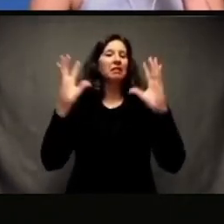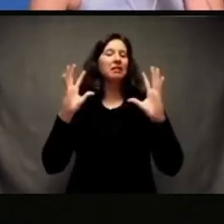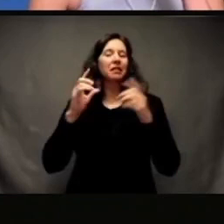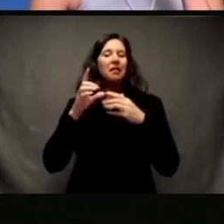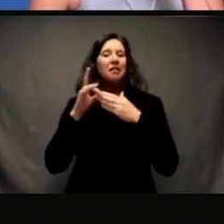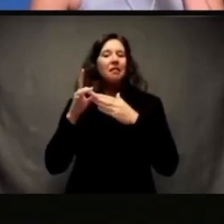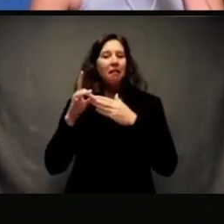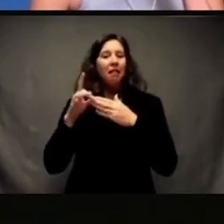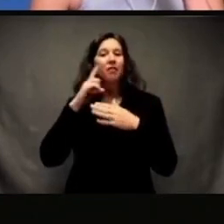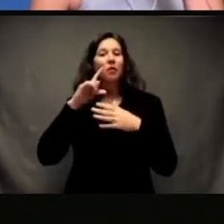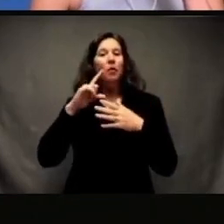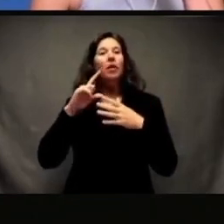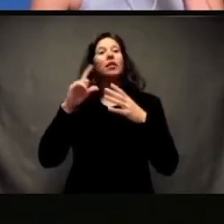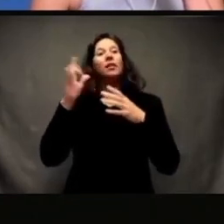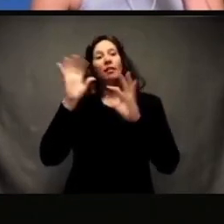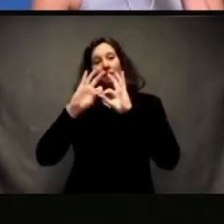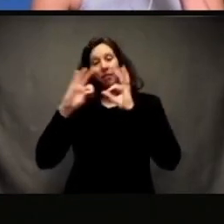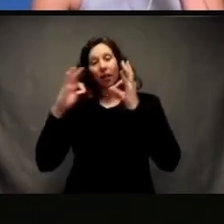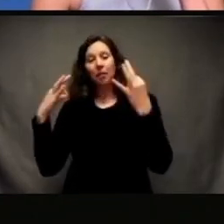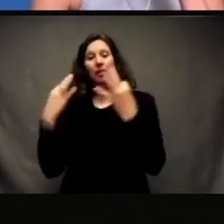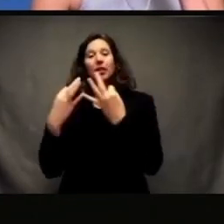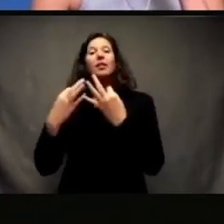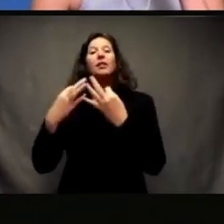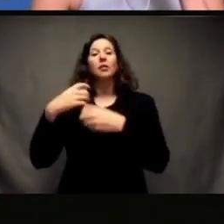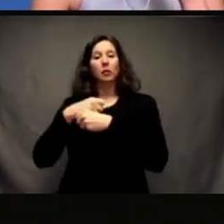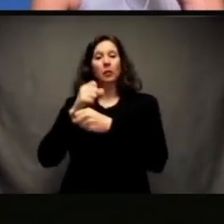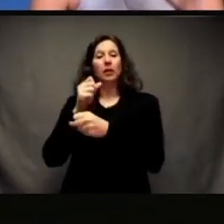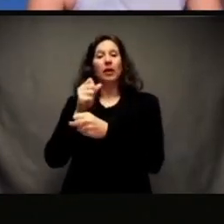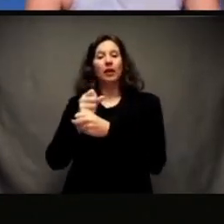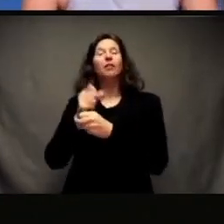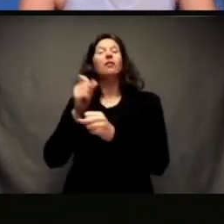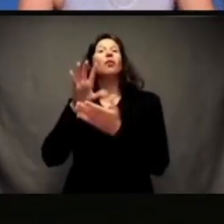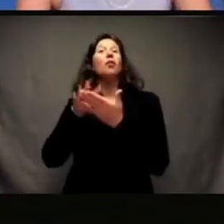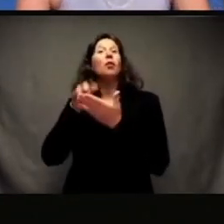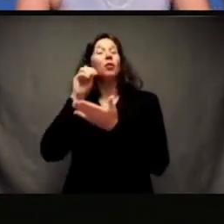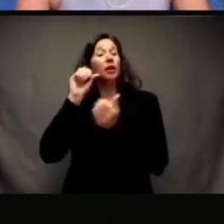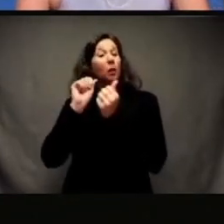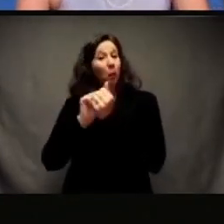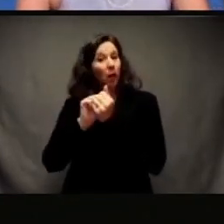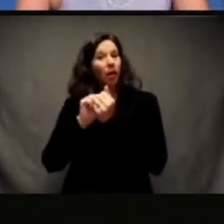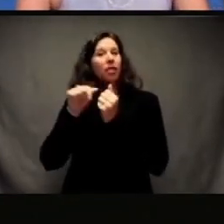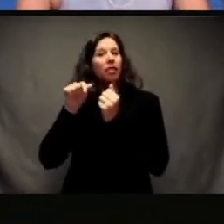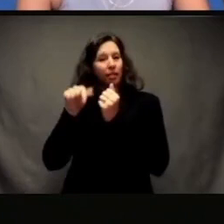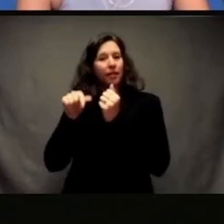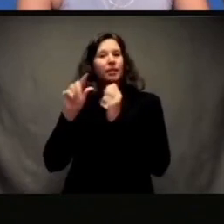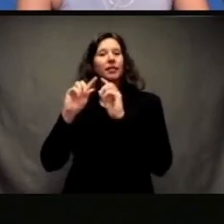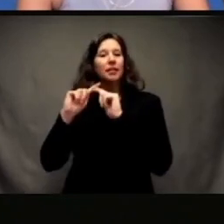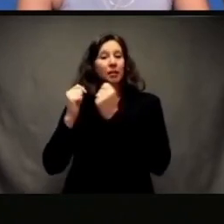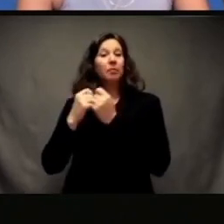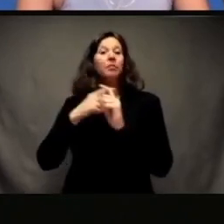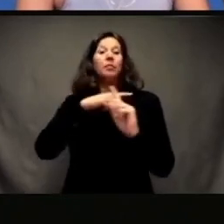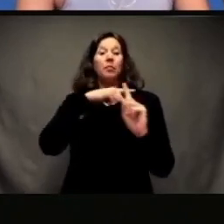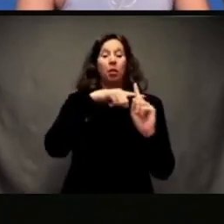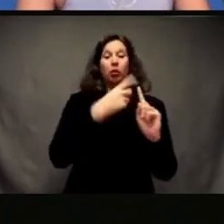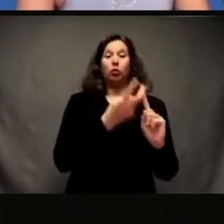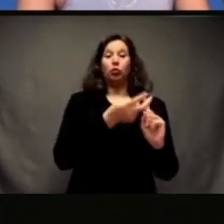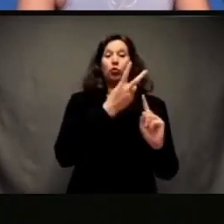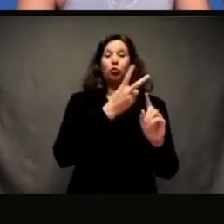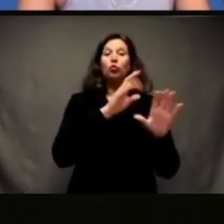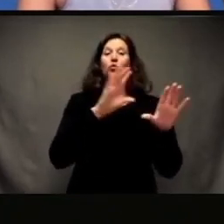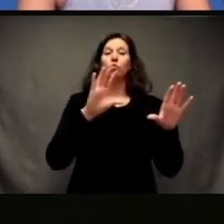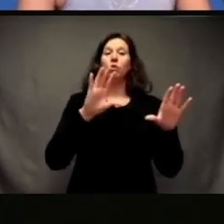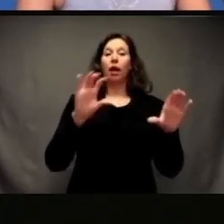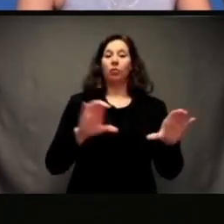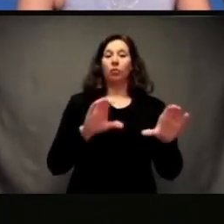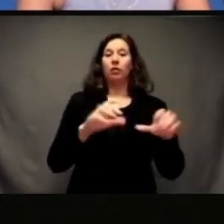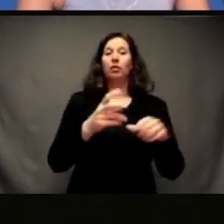in introducing families to creative learning with computing. And then we're going to do two exercises. One that we've